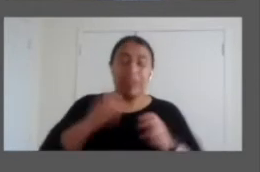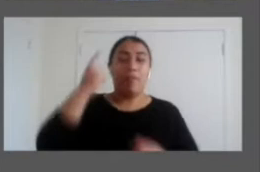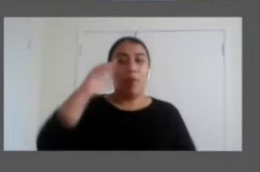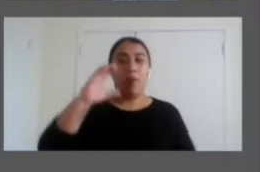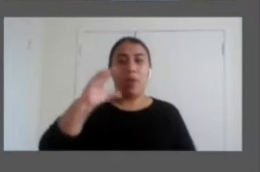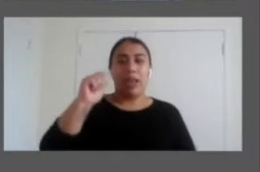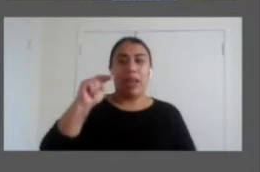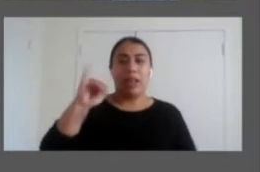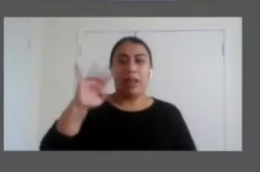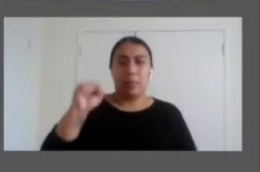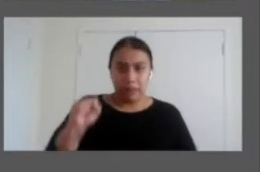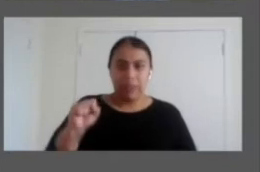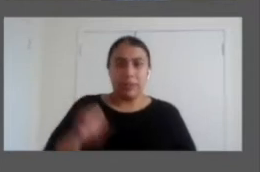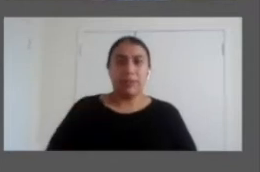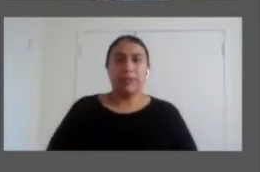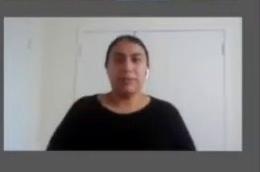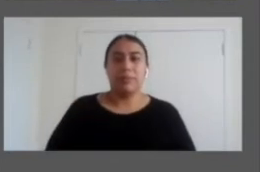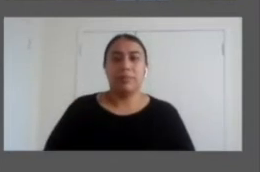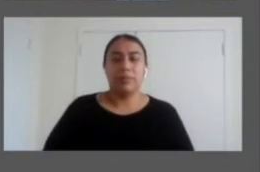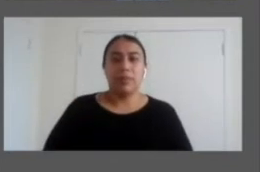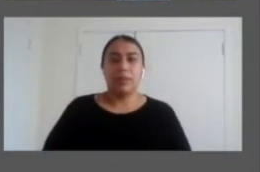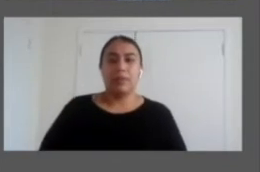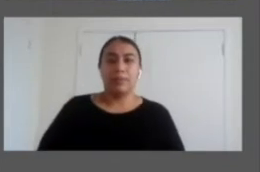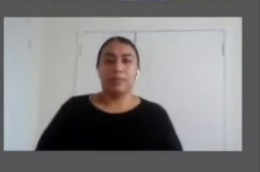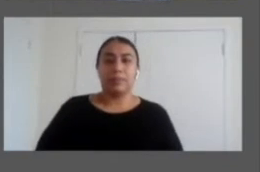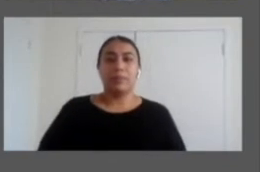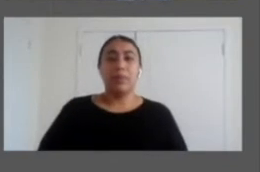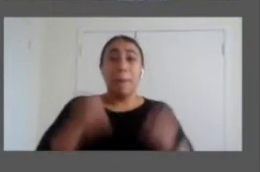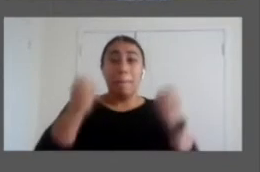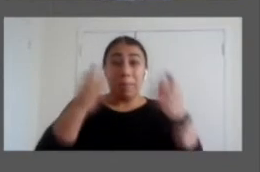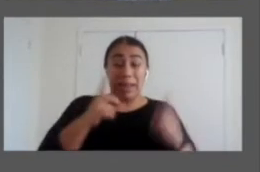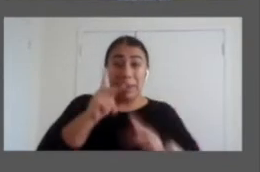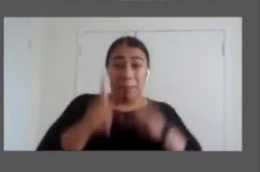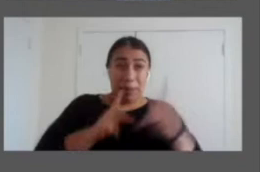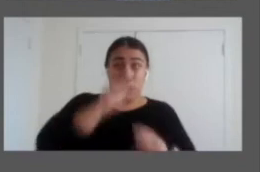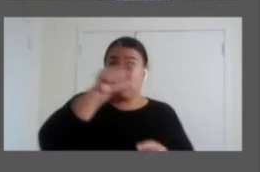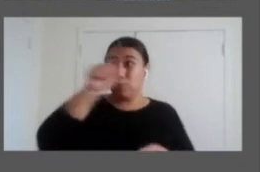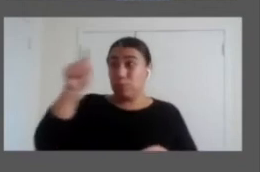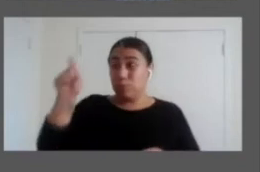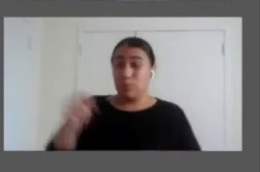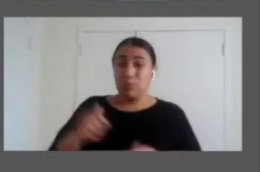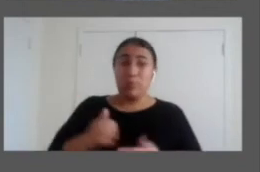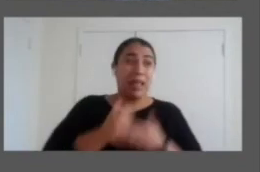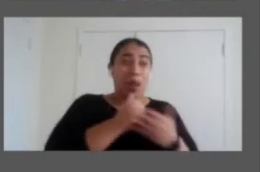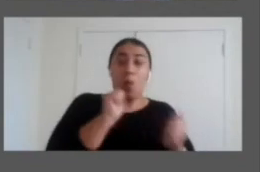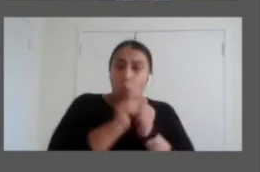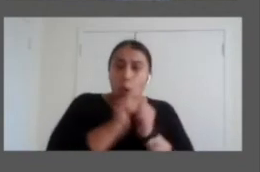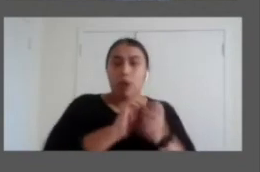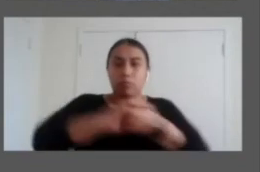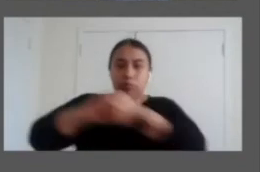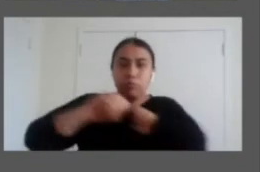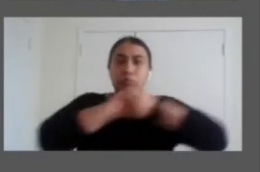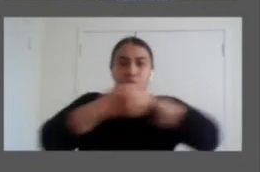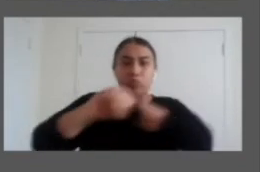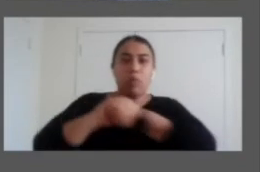our patients, physicians, team members, and community, we have validated that medical cannabis does help manage chronic pain, can improve